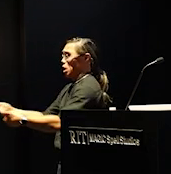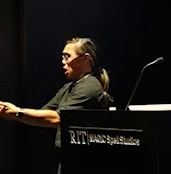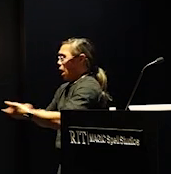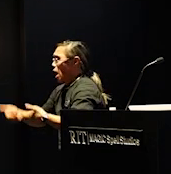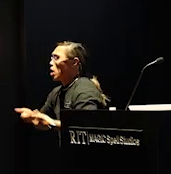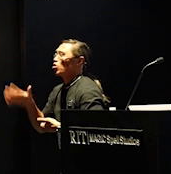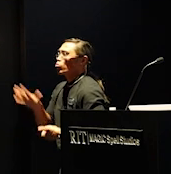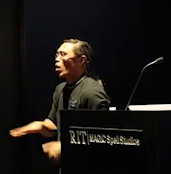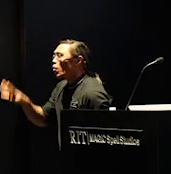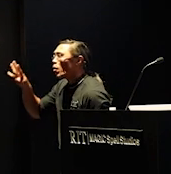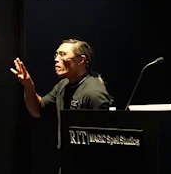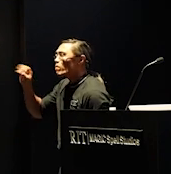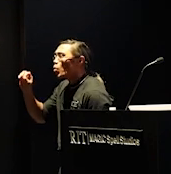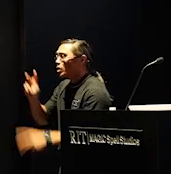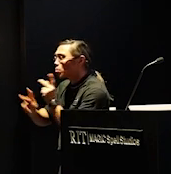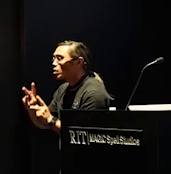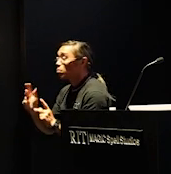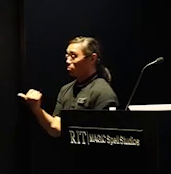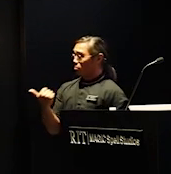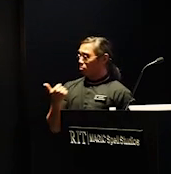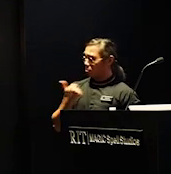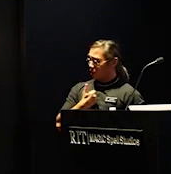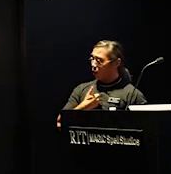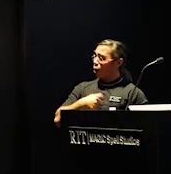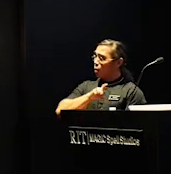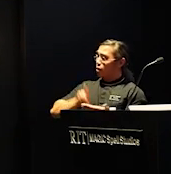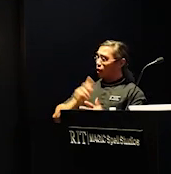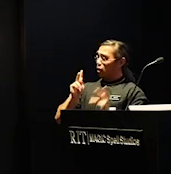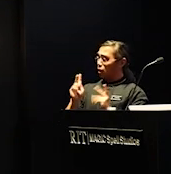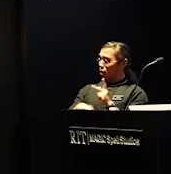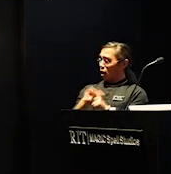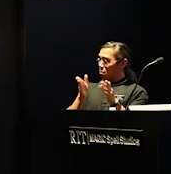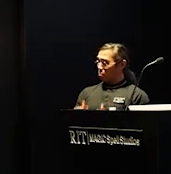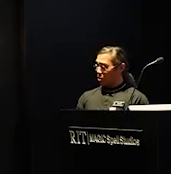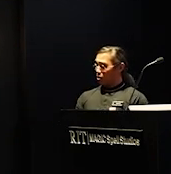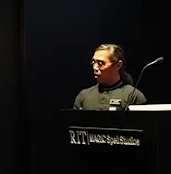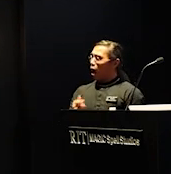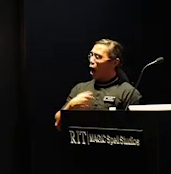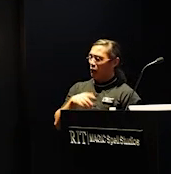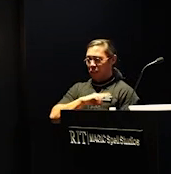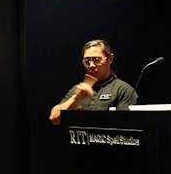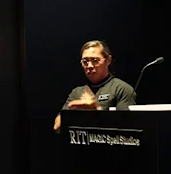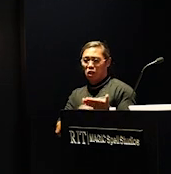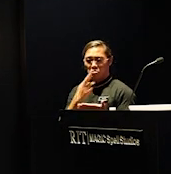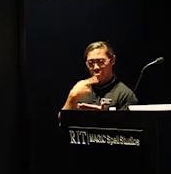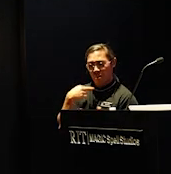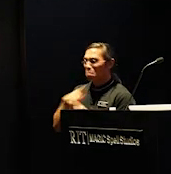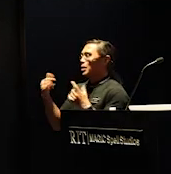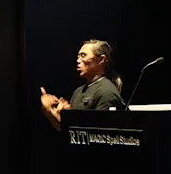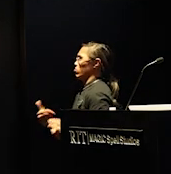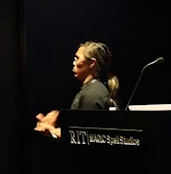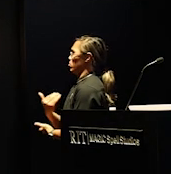because I can do it. I'm like the design guy, but I like design restaurants, man. I told you I do. Like I'll do it. But I'm nervous. How are you going